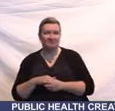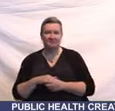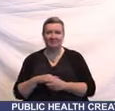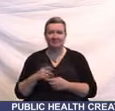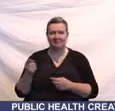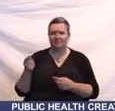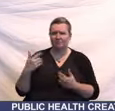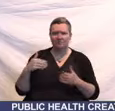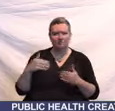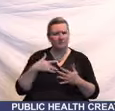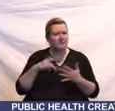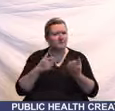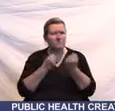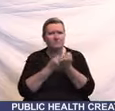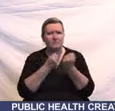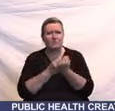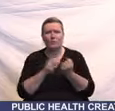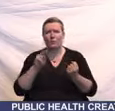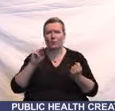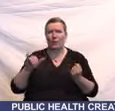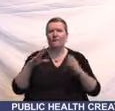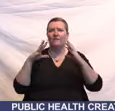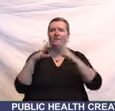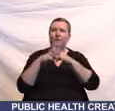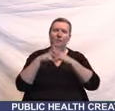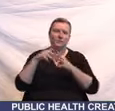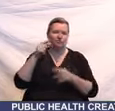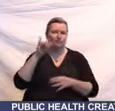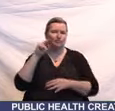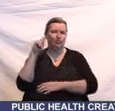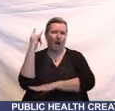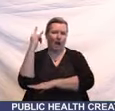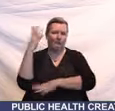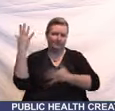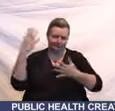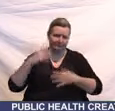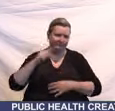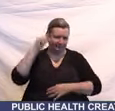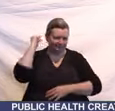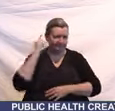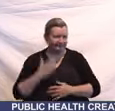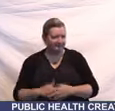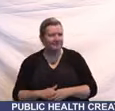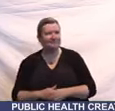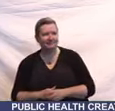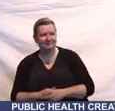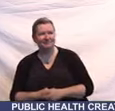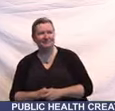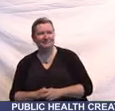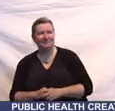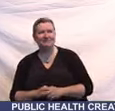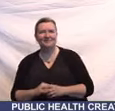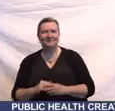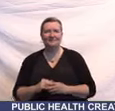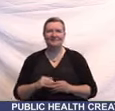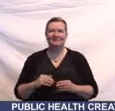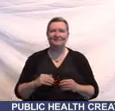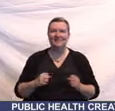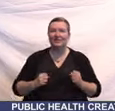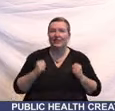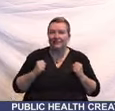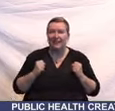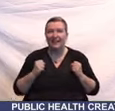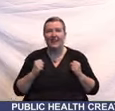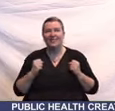the New York Football Giants. God rest her soul, but she certainly didn't miss anything yesterday. Margaret is survived by her 4 daughters,